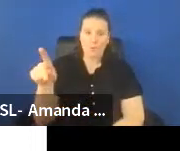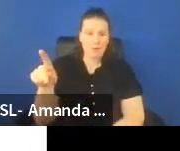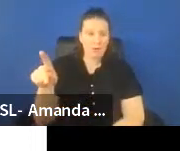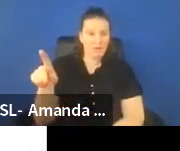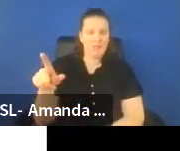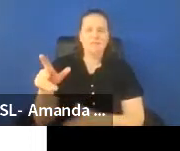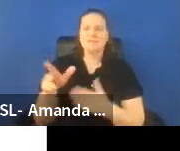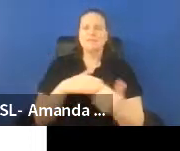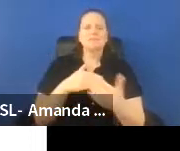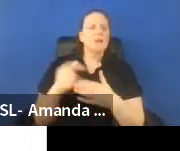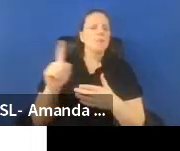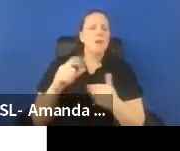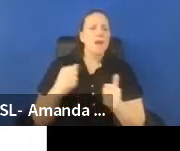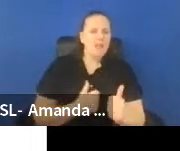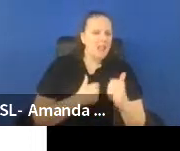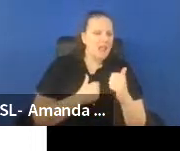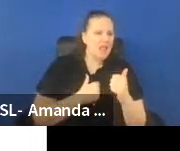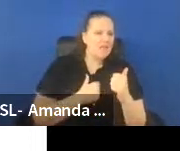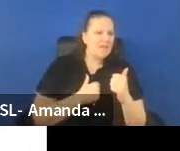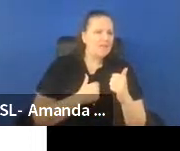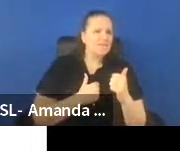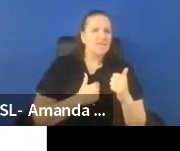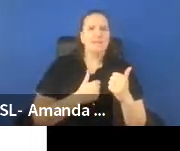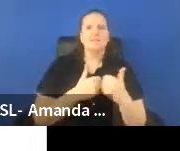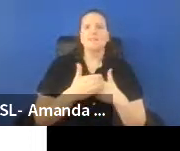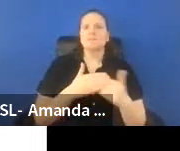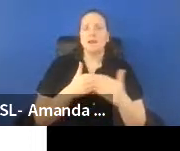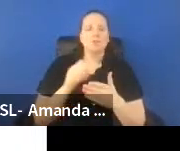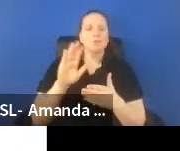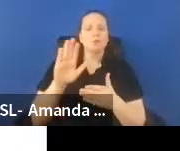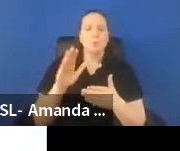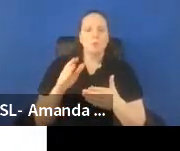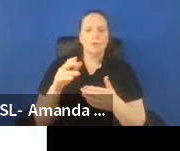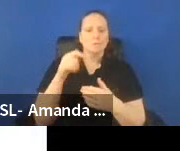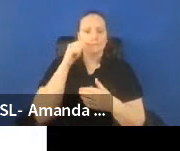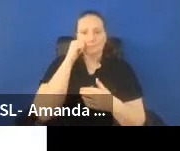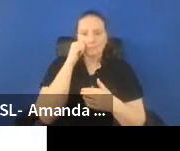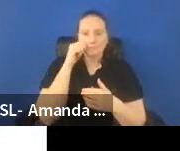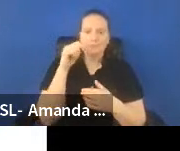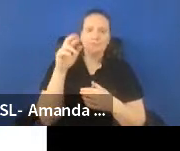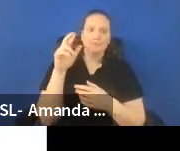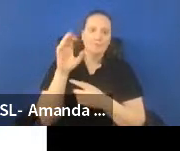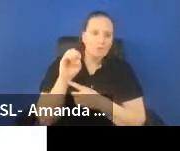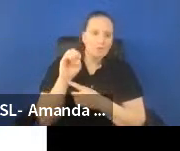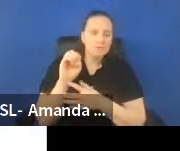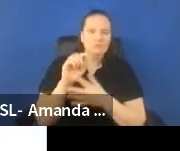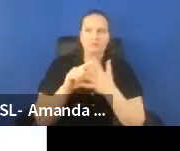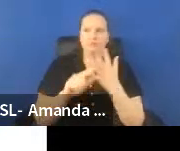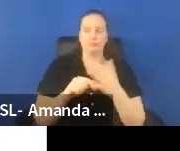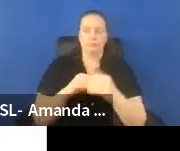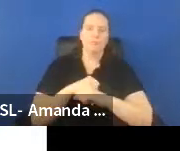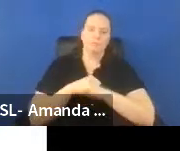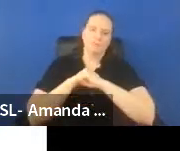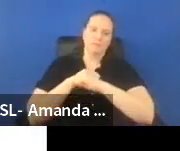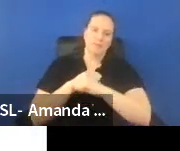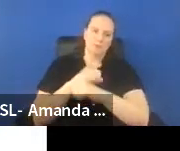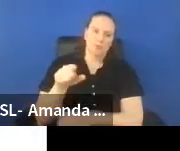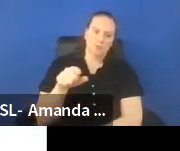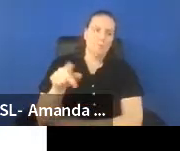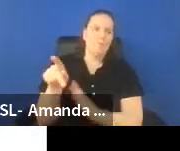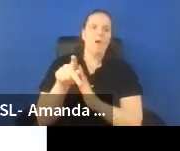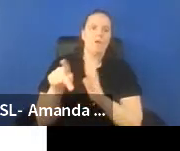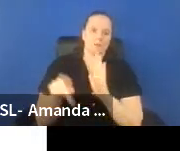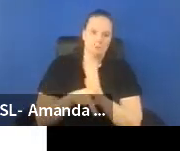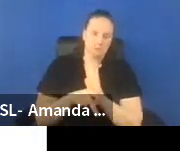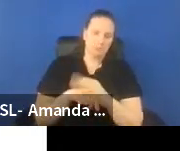regardless of where you live, regardless of your race or ethnicity, would be protected by